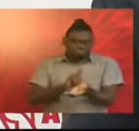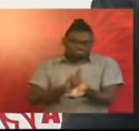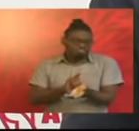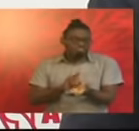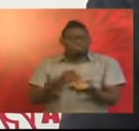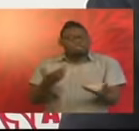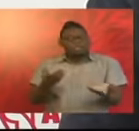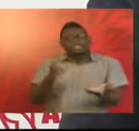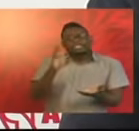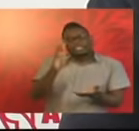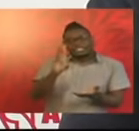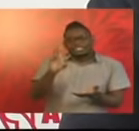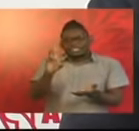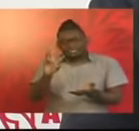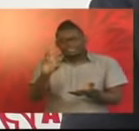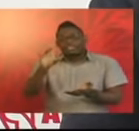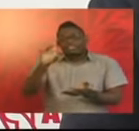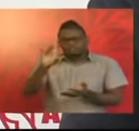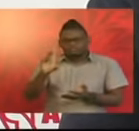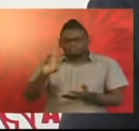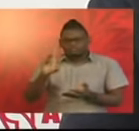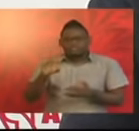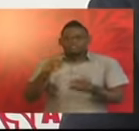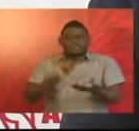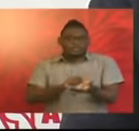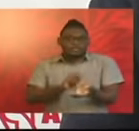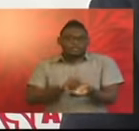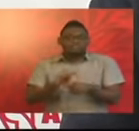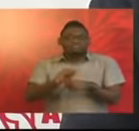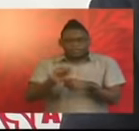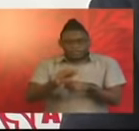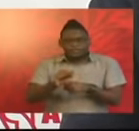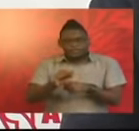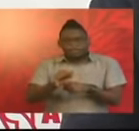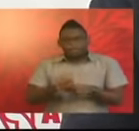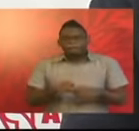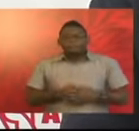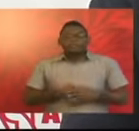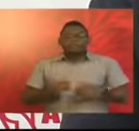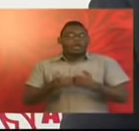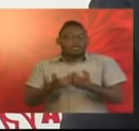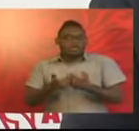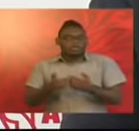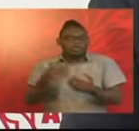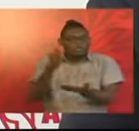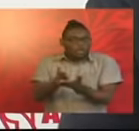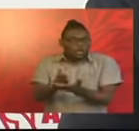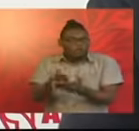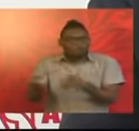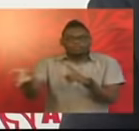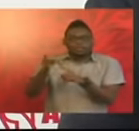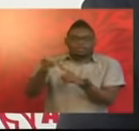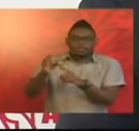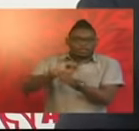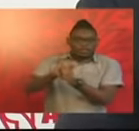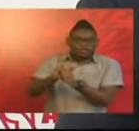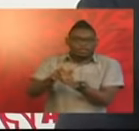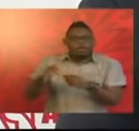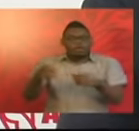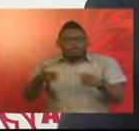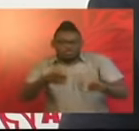697 doctors and nurses have been trained. Infection prevention and control, which is also ongoing.